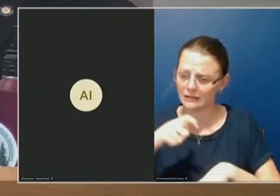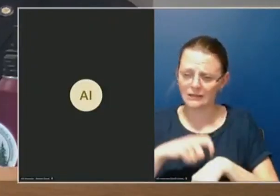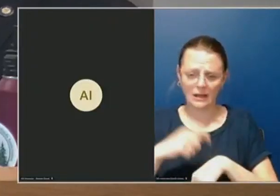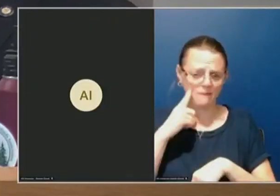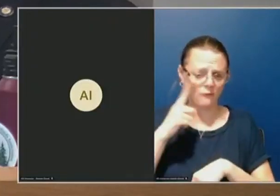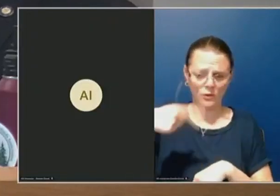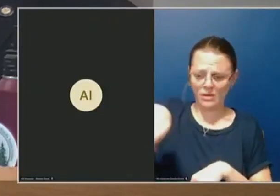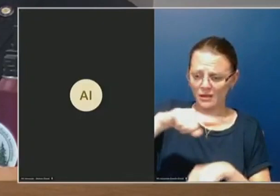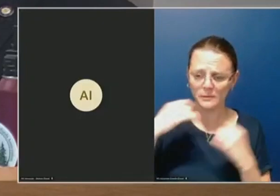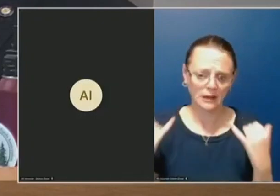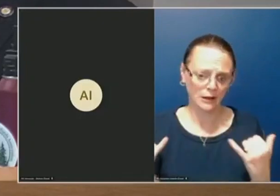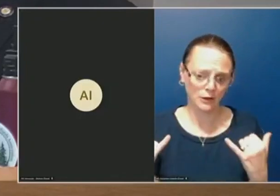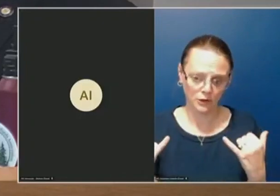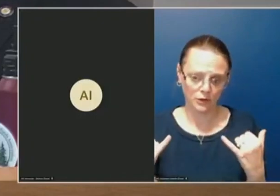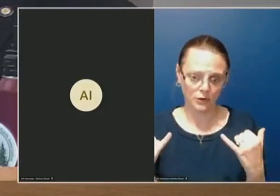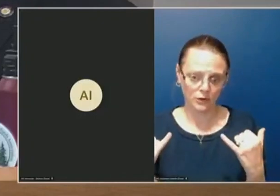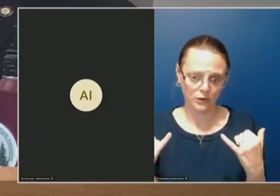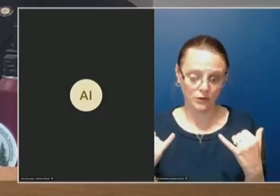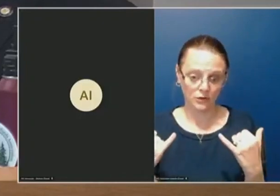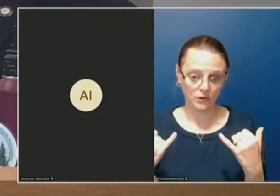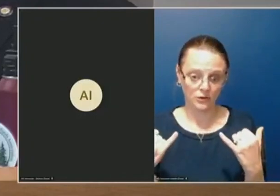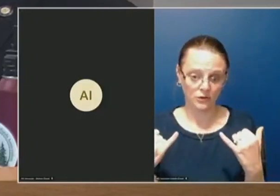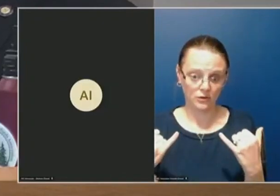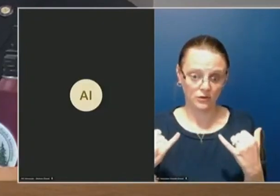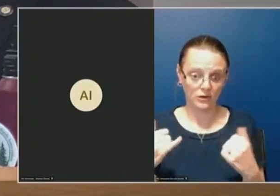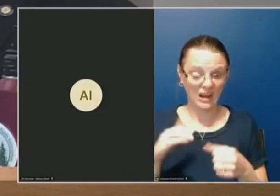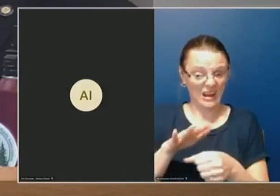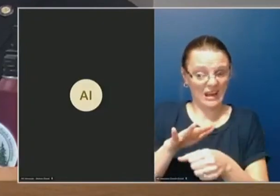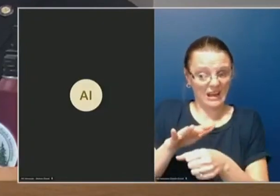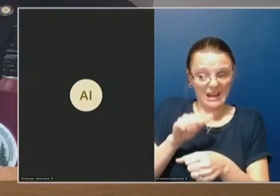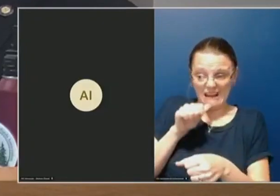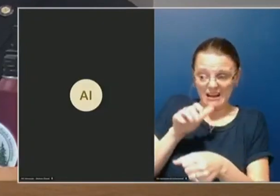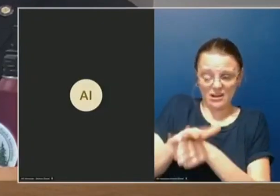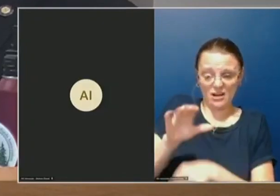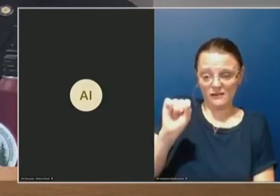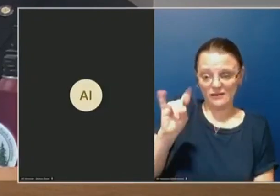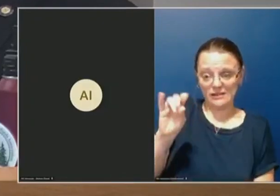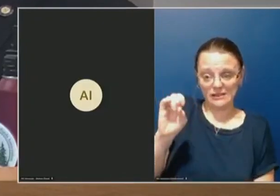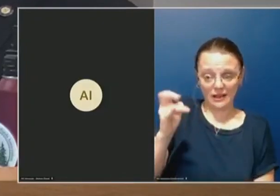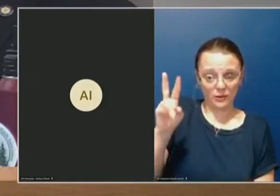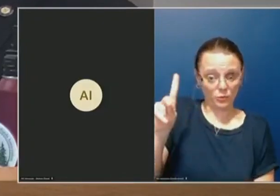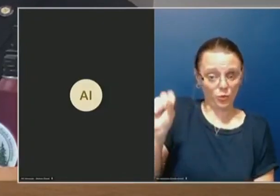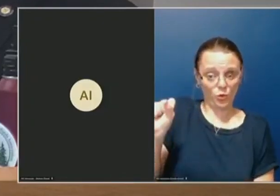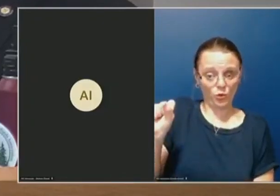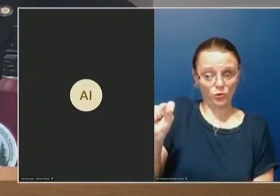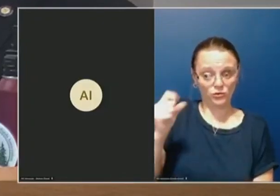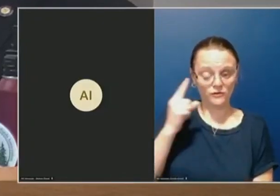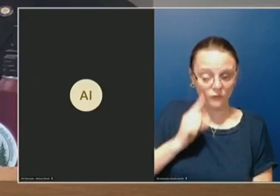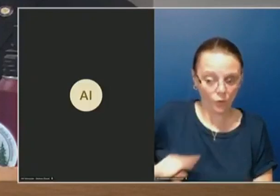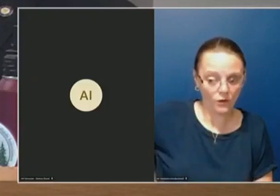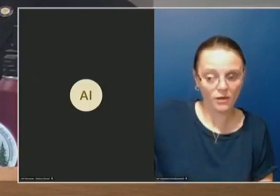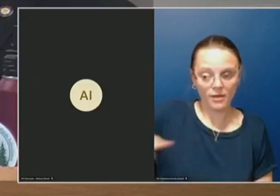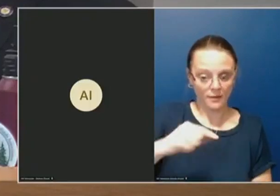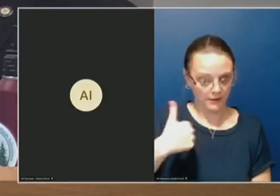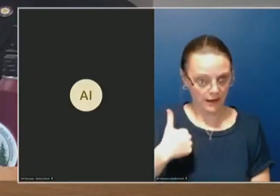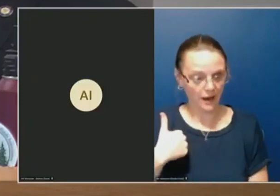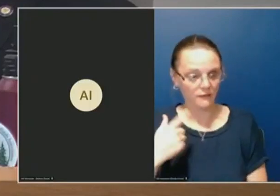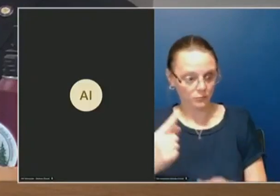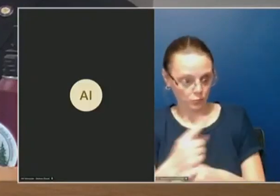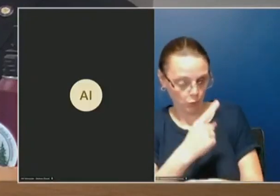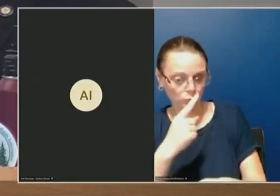And the fact that there aren't enough sideboards in this to ensure that they have adequate medical